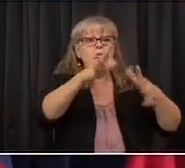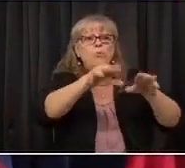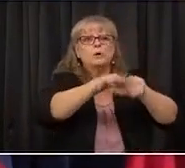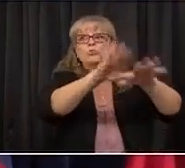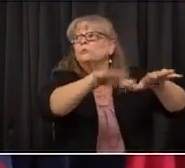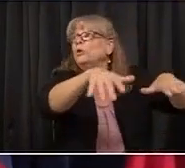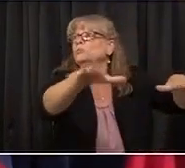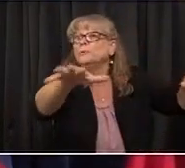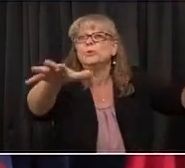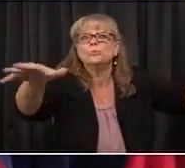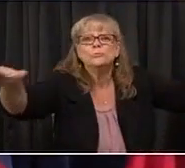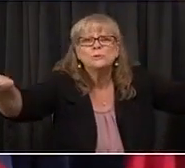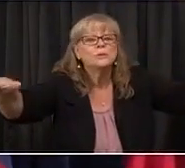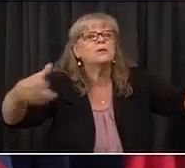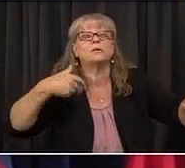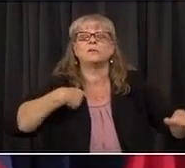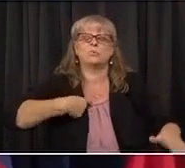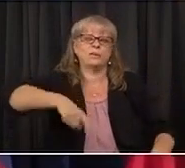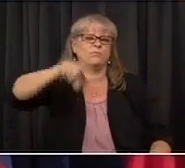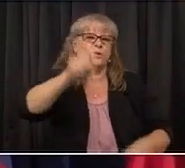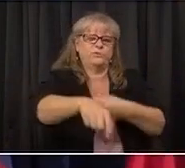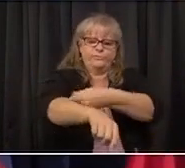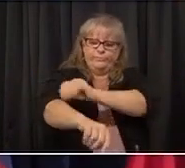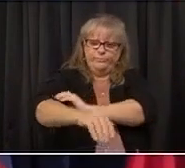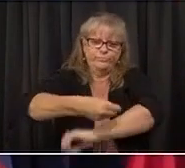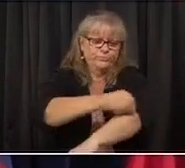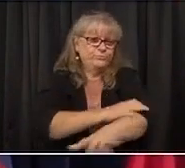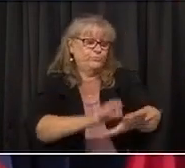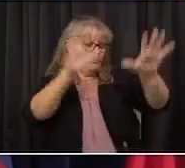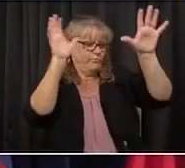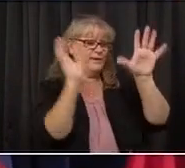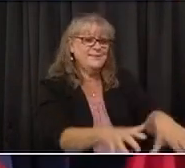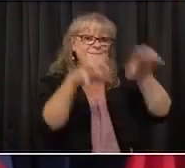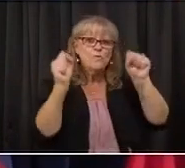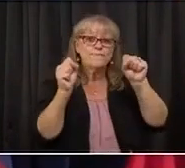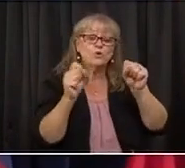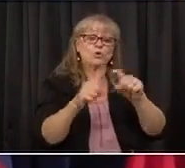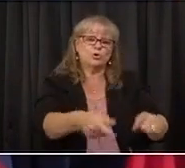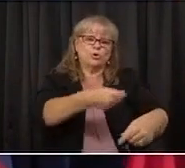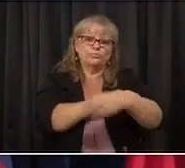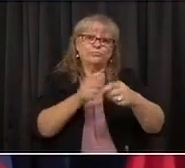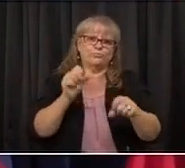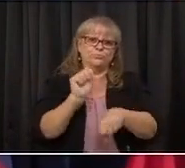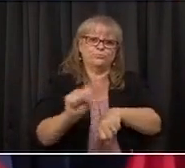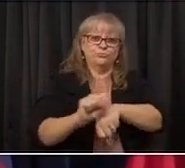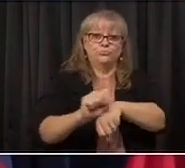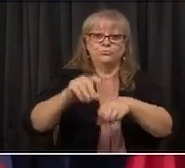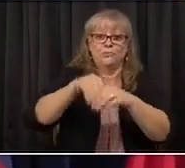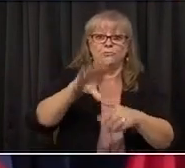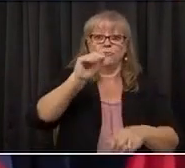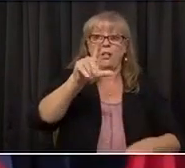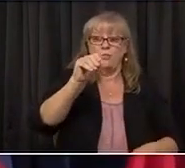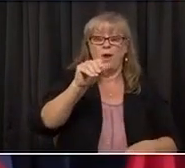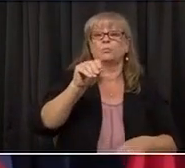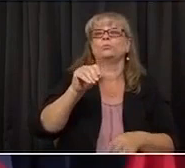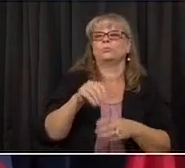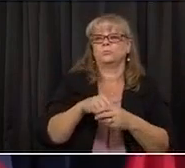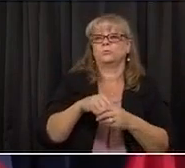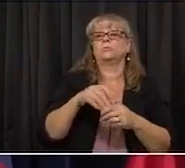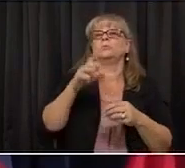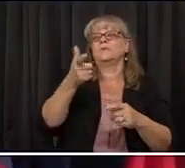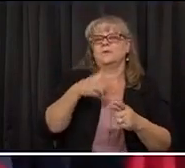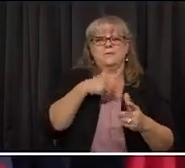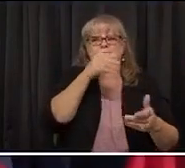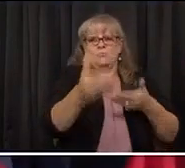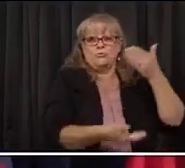taking matters into our own hands and expanding our state lab capacity and bringing additional in-state private lab partners